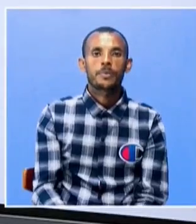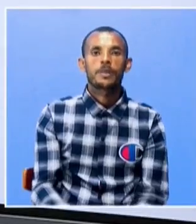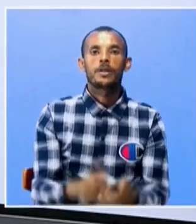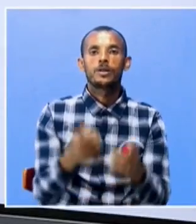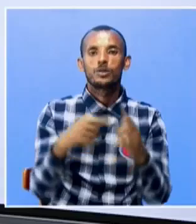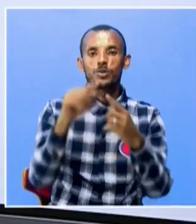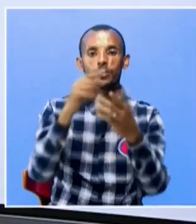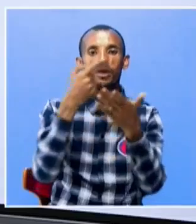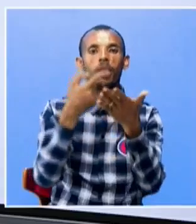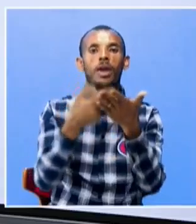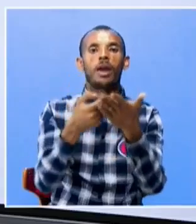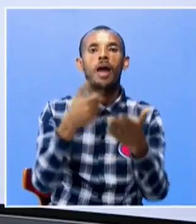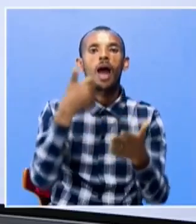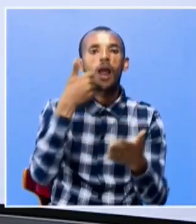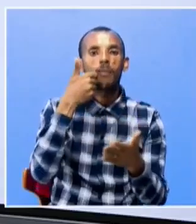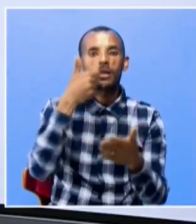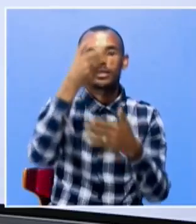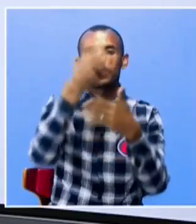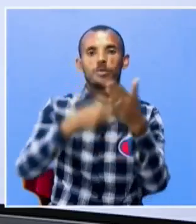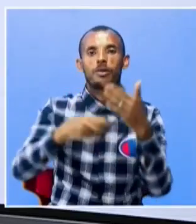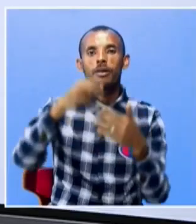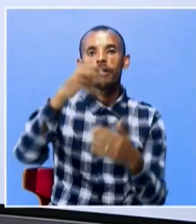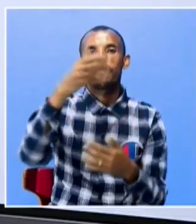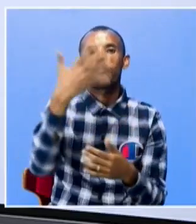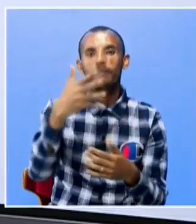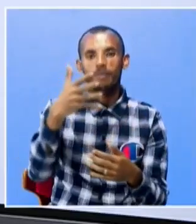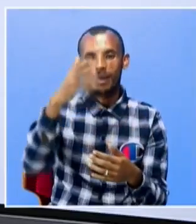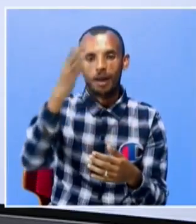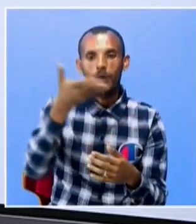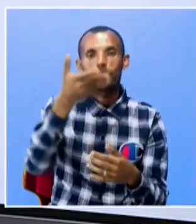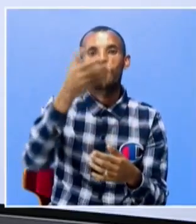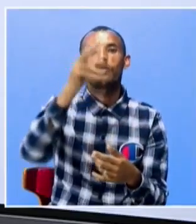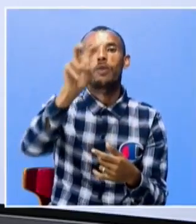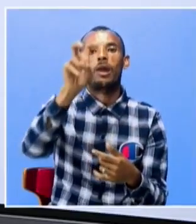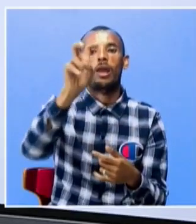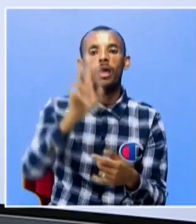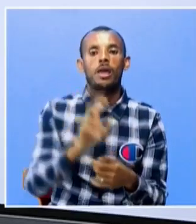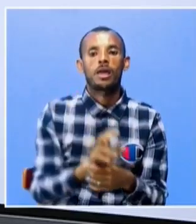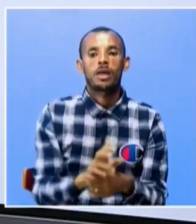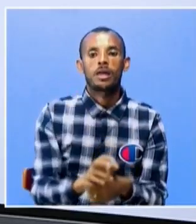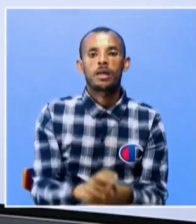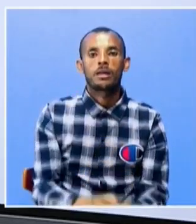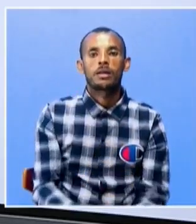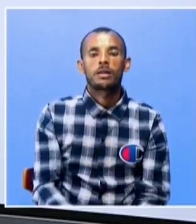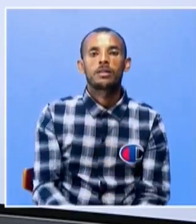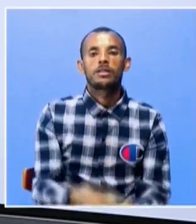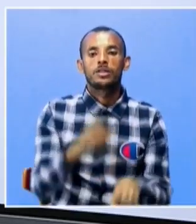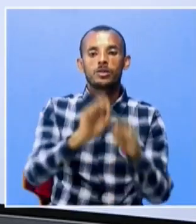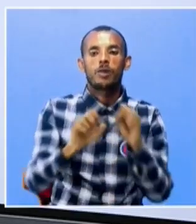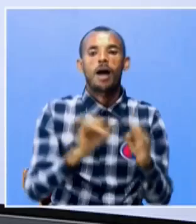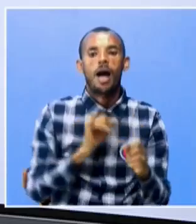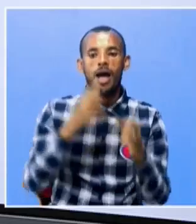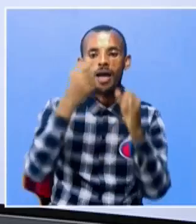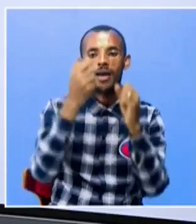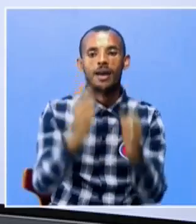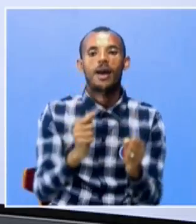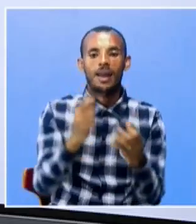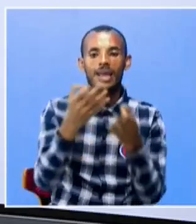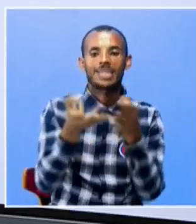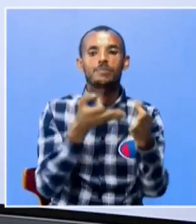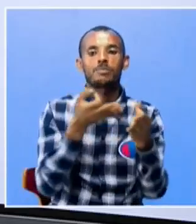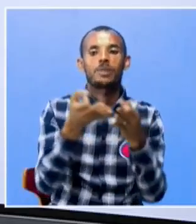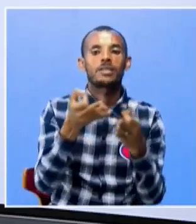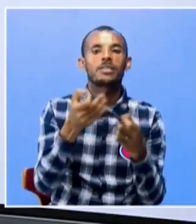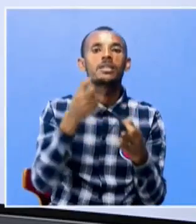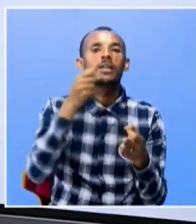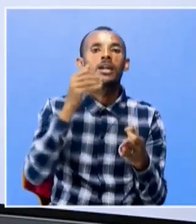So here, Almaz scored 50 out of 20. So I can express her score